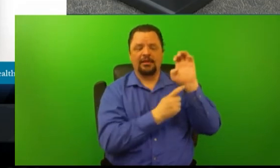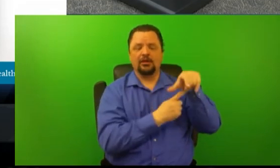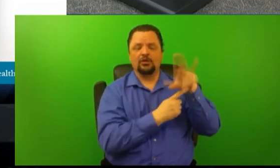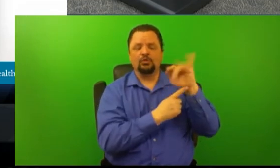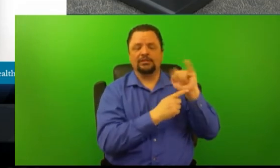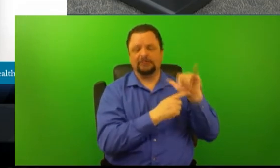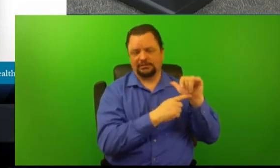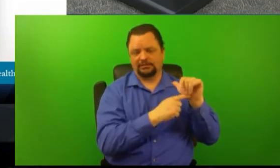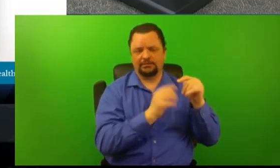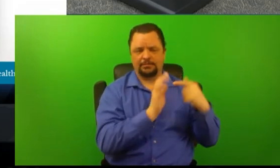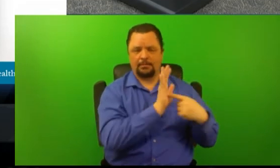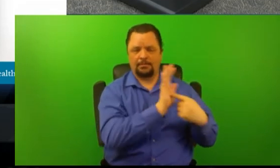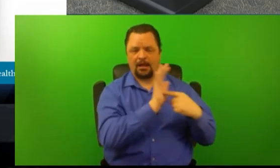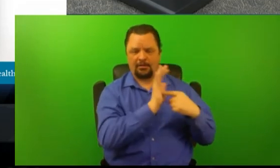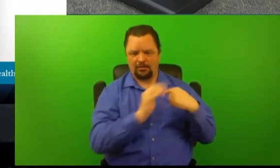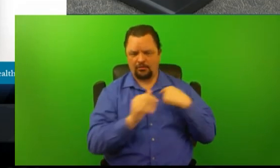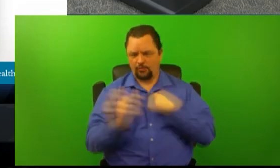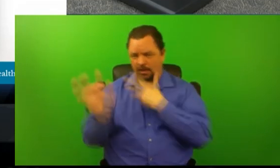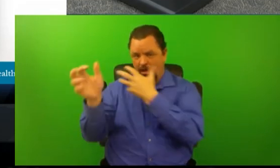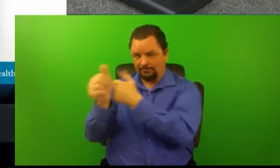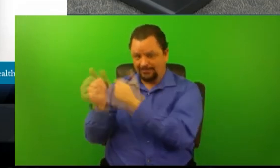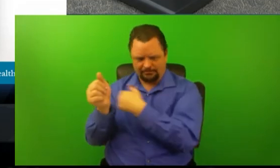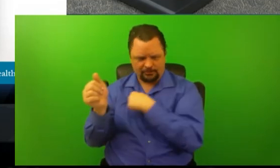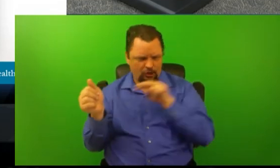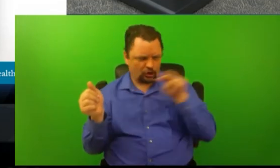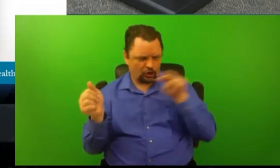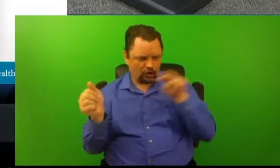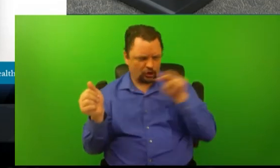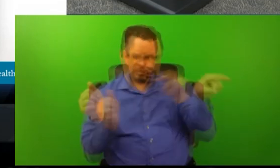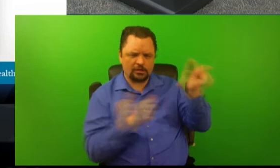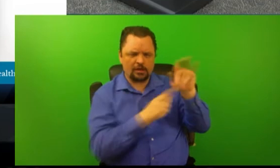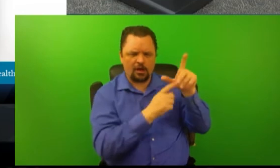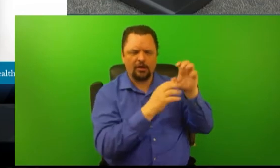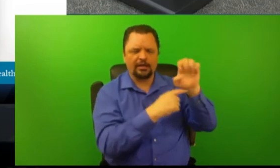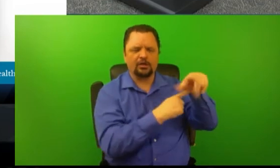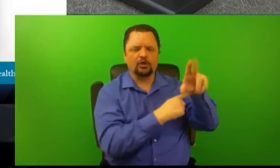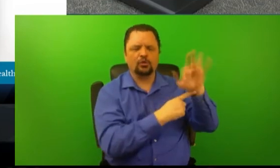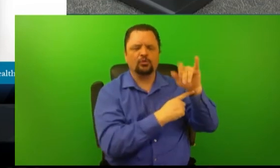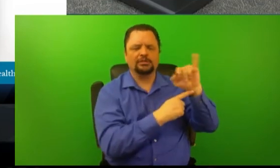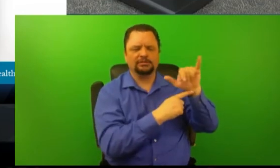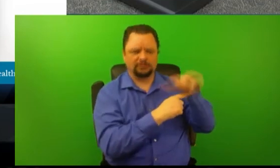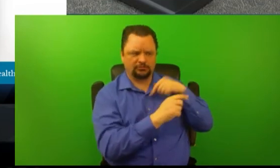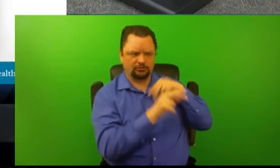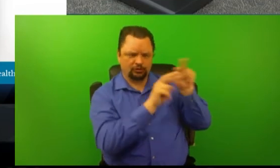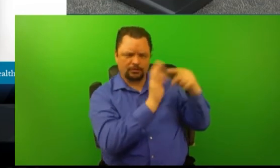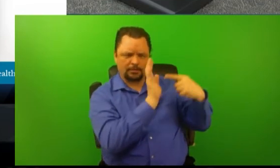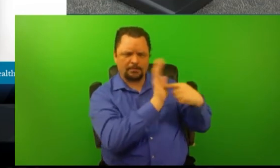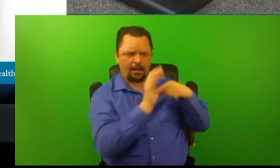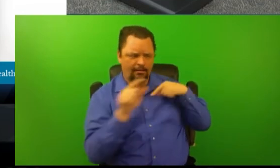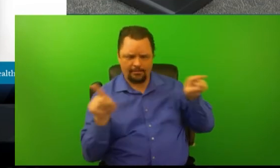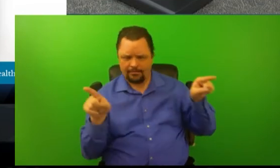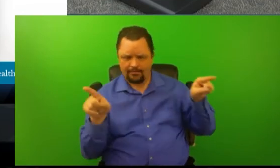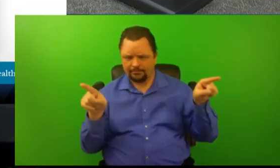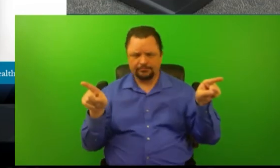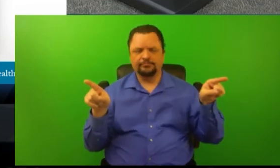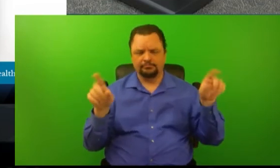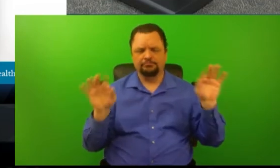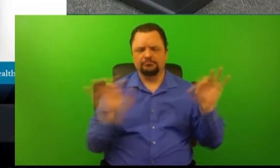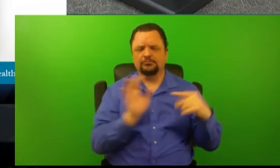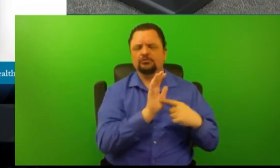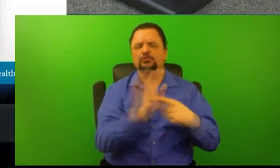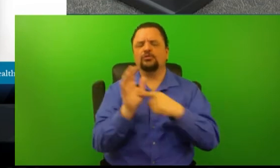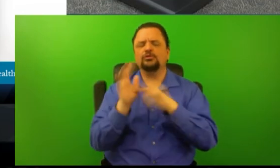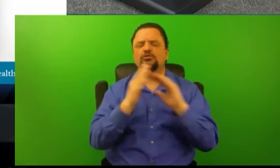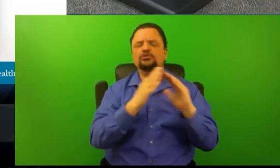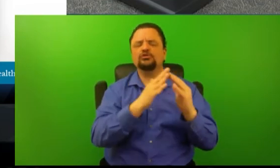working off of. This model was chosen by the Healthy Community Collaborative Steering Committee to ensure that we're